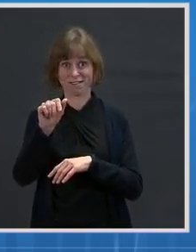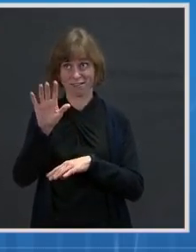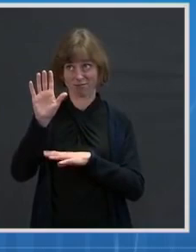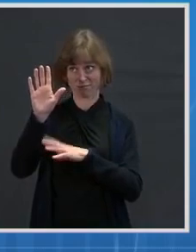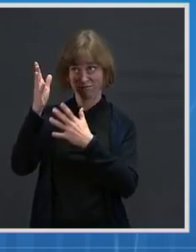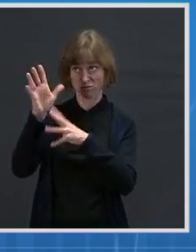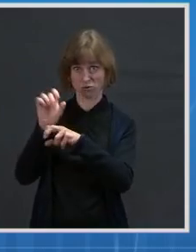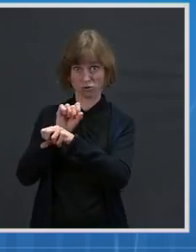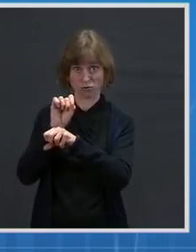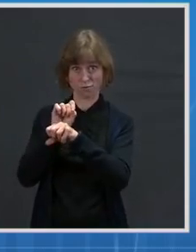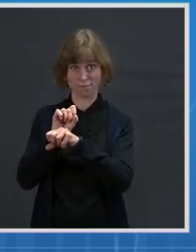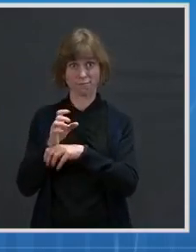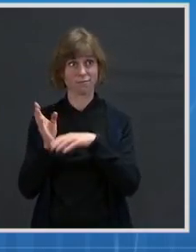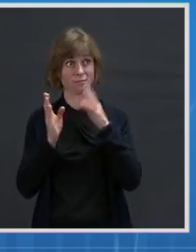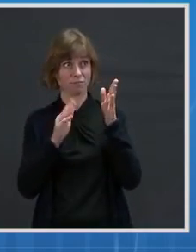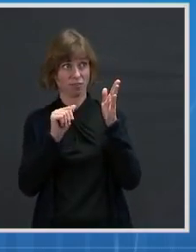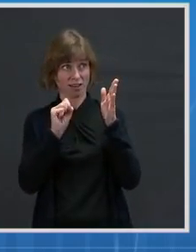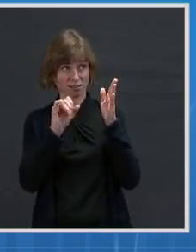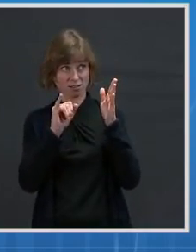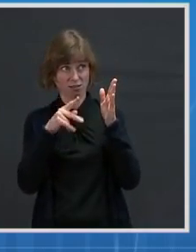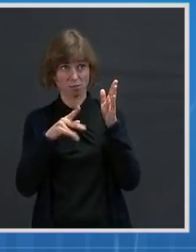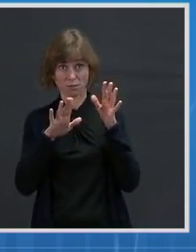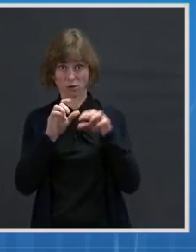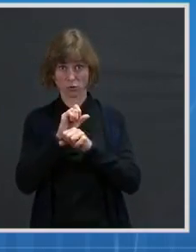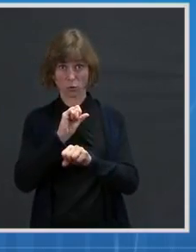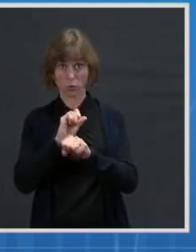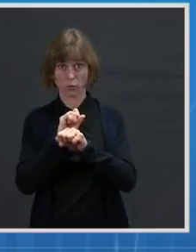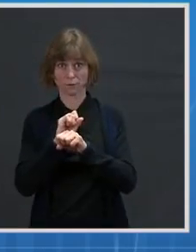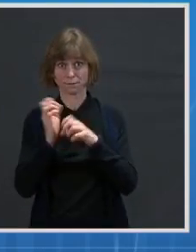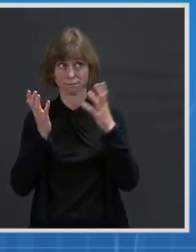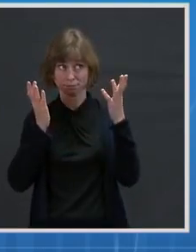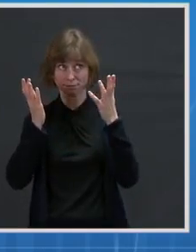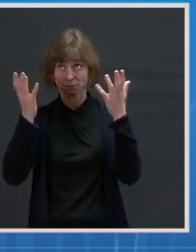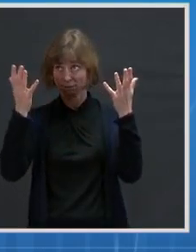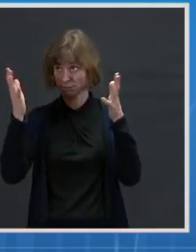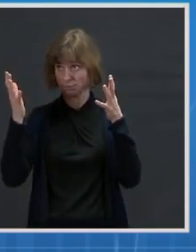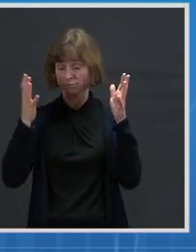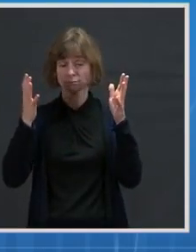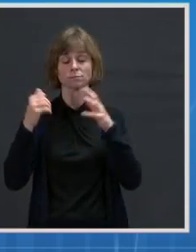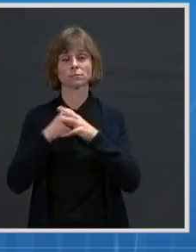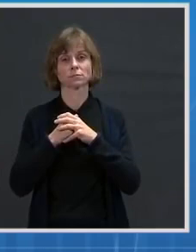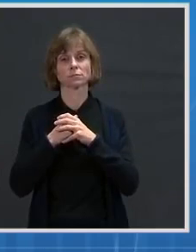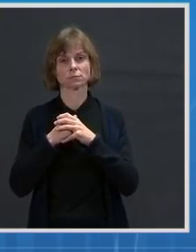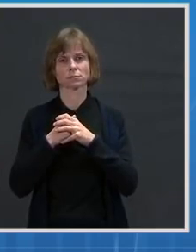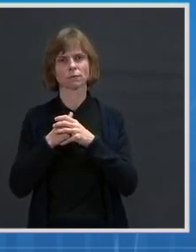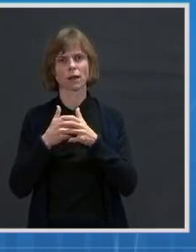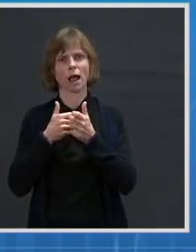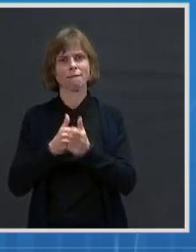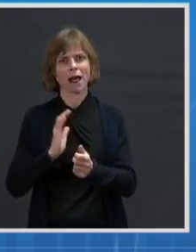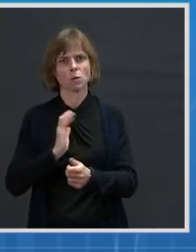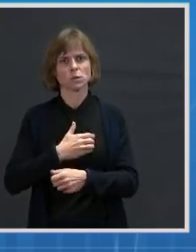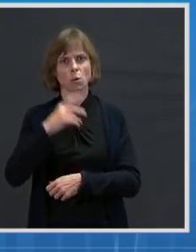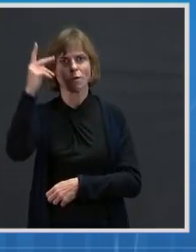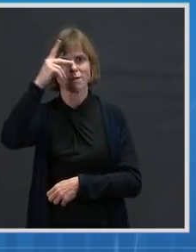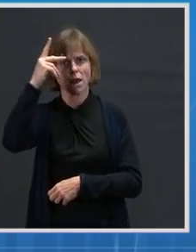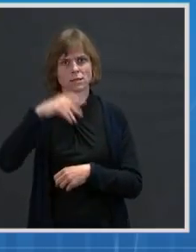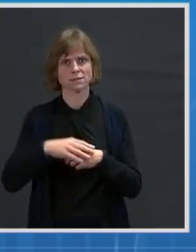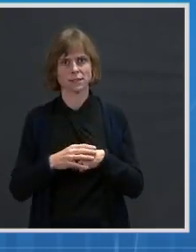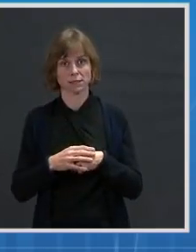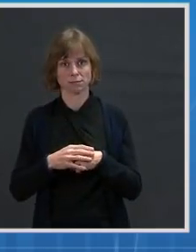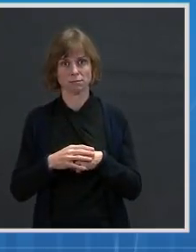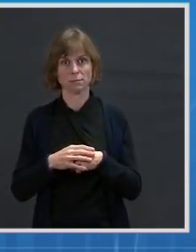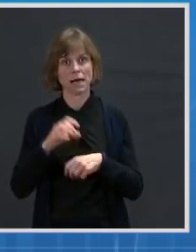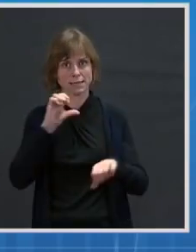and then after the ACIP does its work, all consistent with our philosophy of letting the science